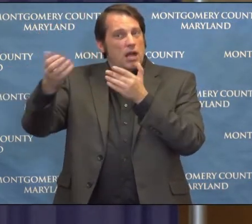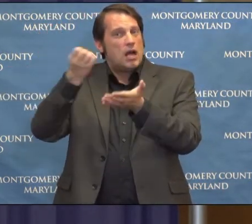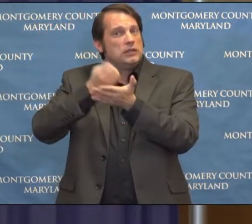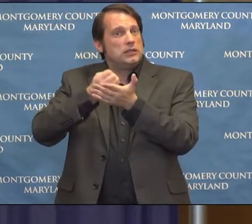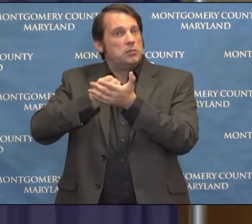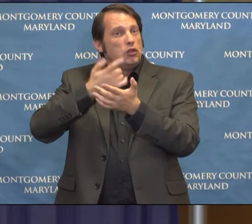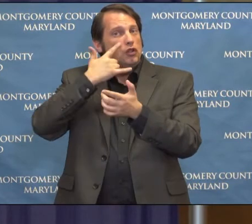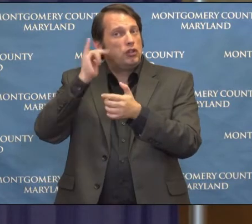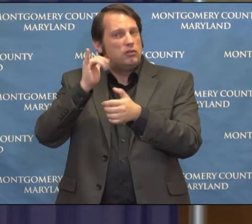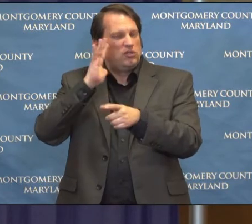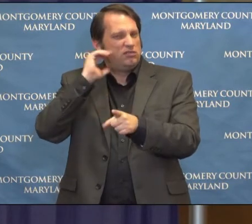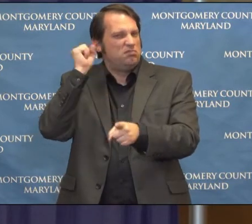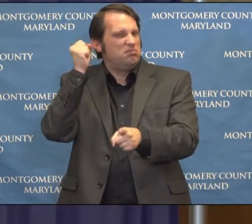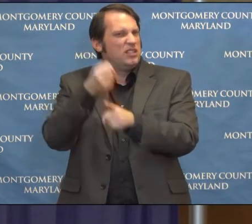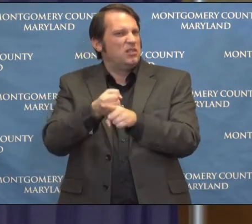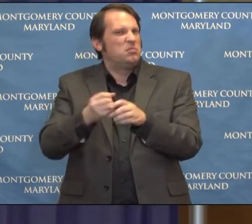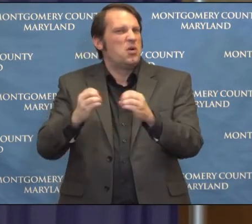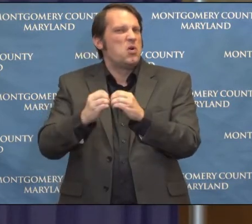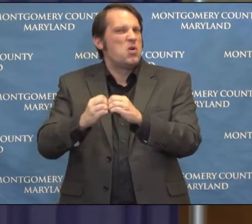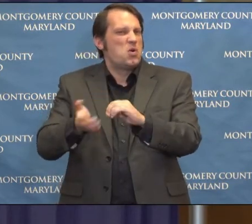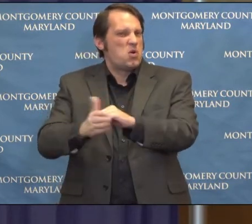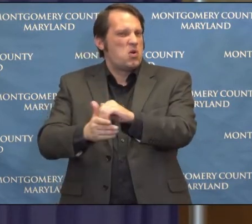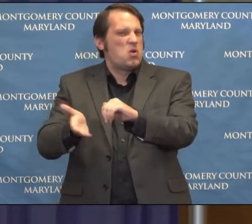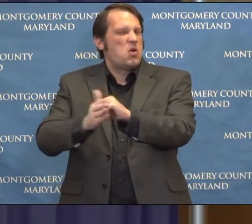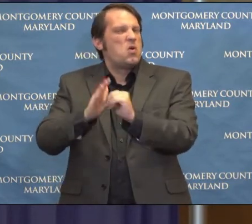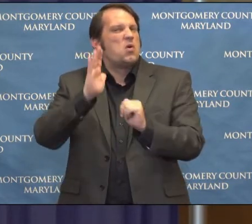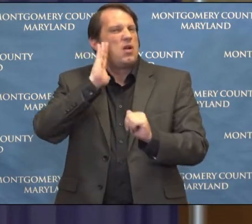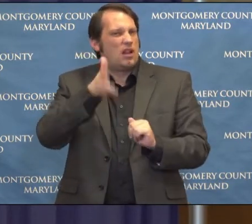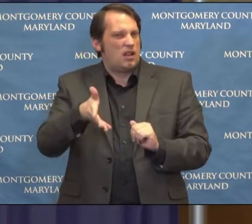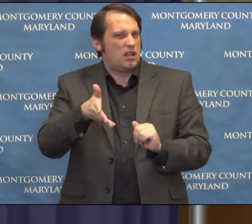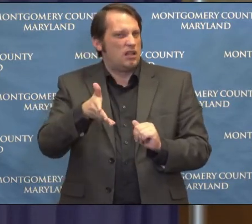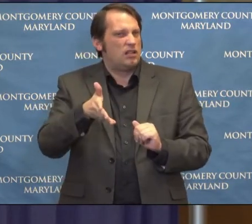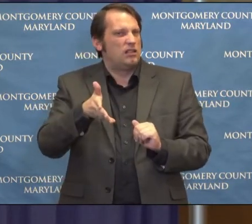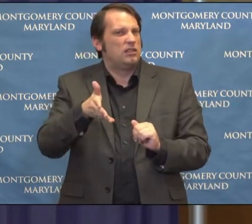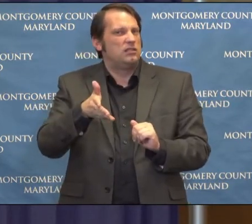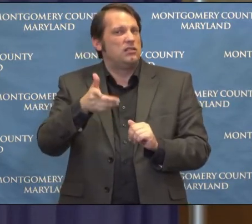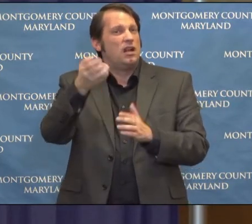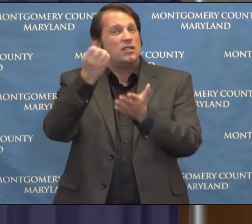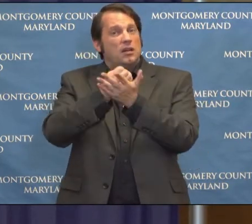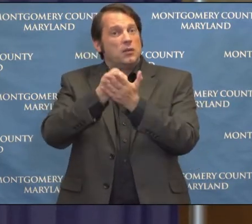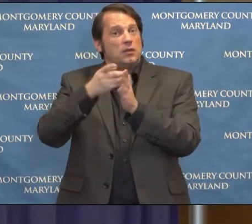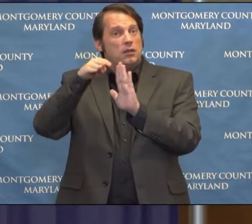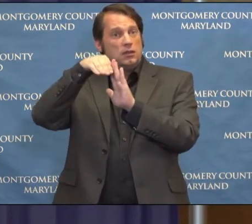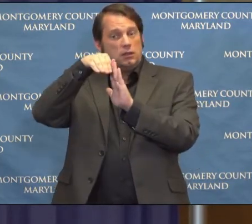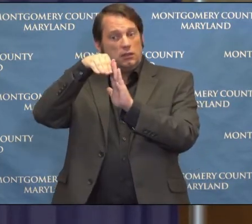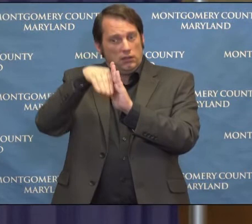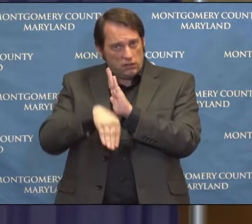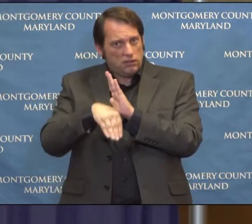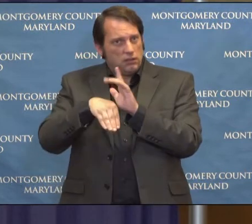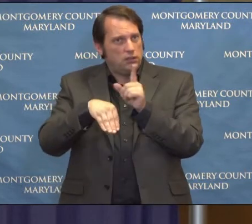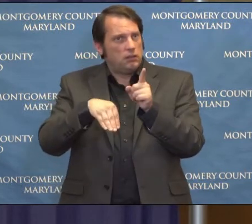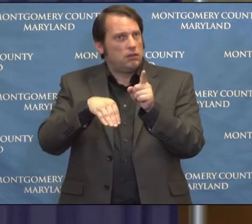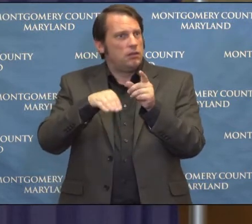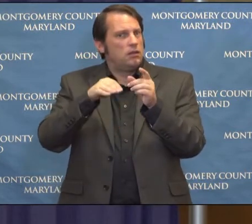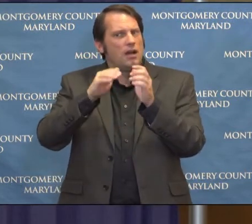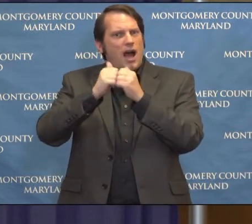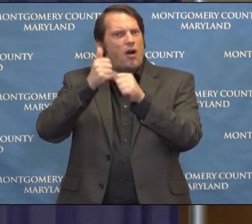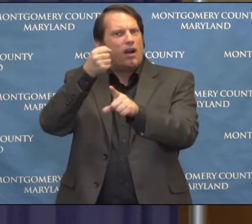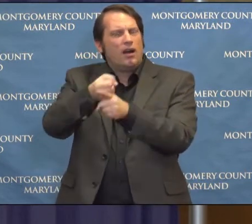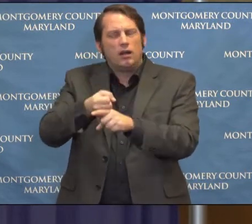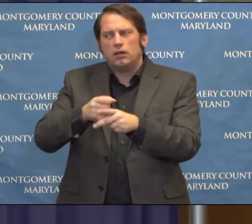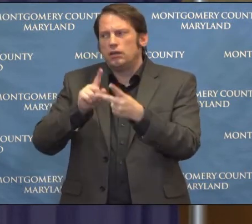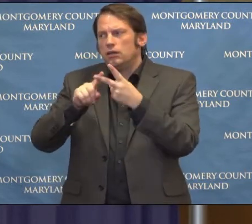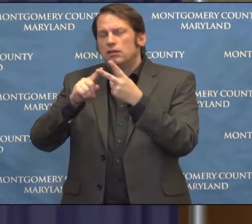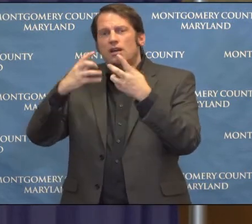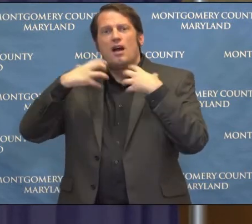How does that impact access to healthcare? How does that impact all of those social determinants that I mentioned in the beginning that we know